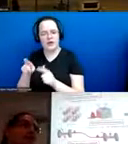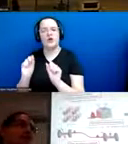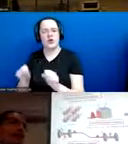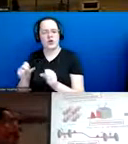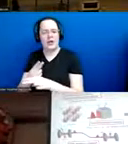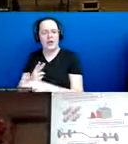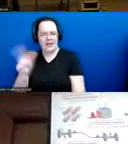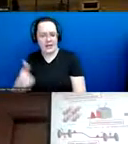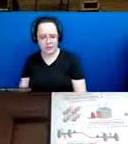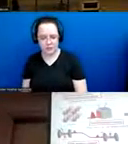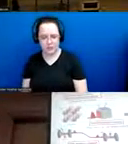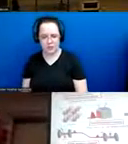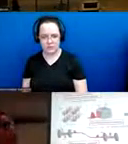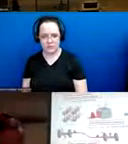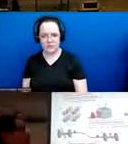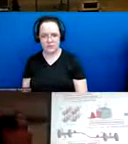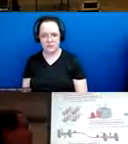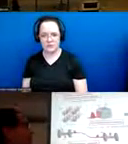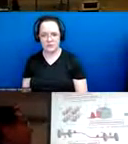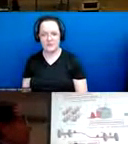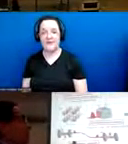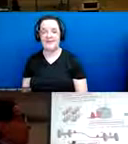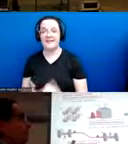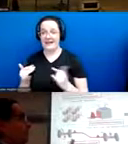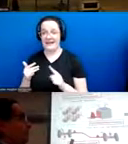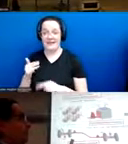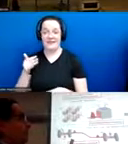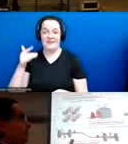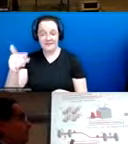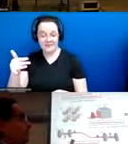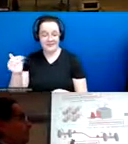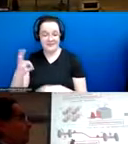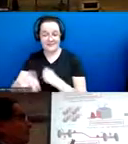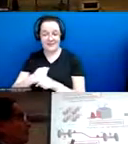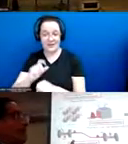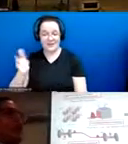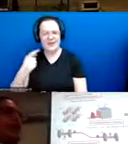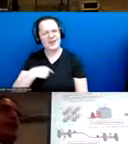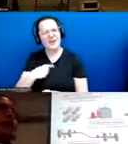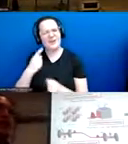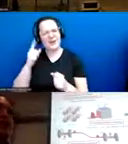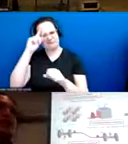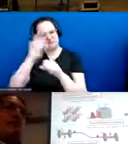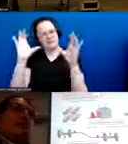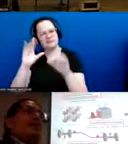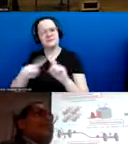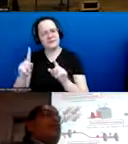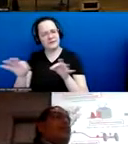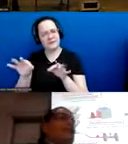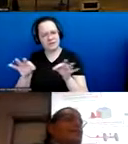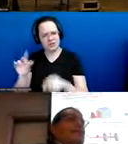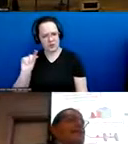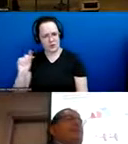right? And then now these days, 15 years later, we're thinking about a different definition of a quantum internet, which is